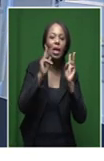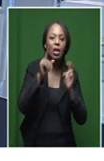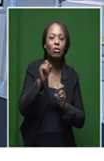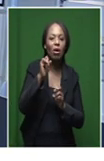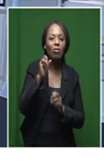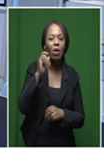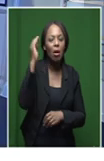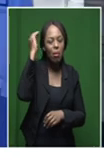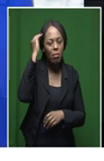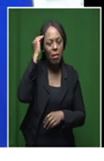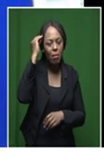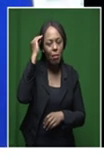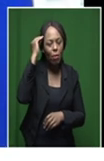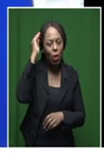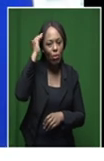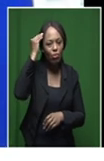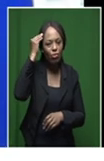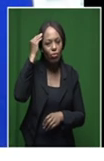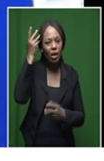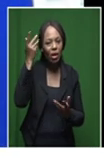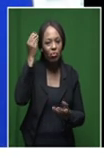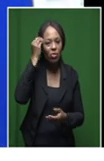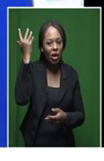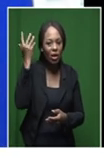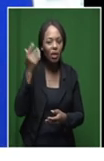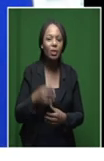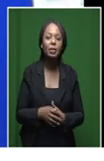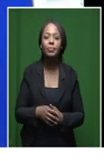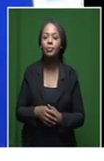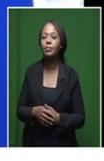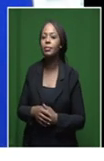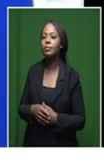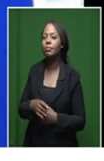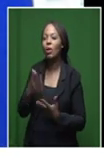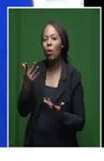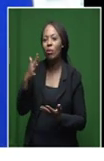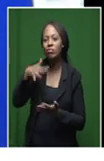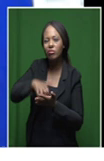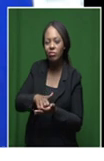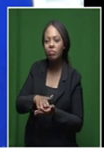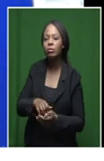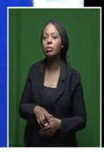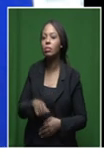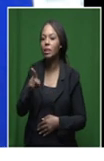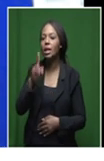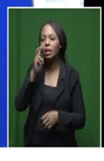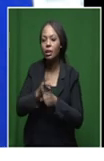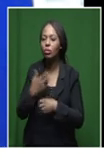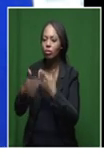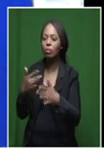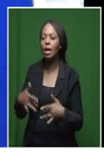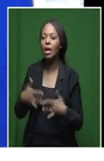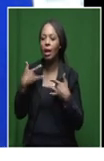Firstly, our aim is to try and make older people as functionally independent as possible and for them to carry on their day-to-day